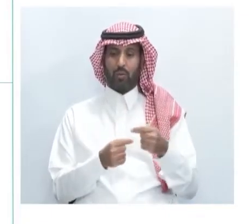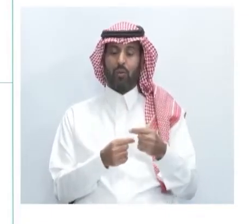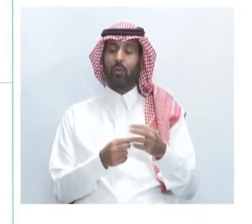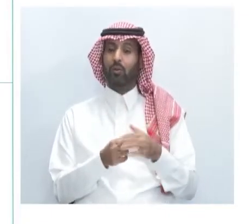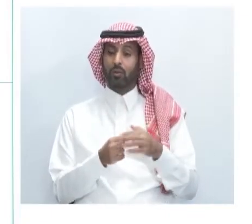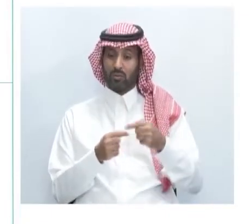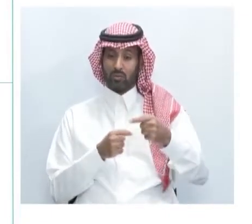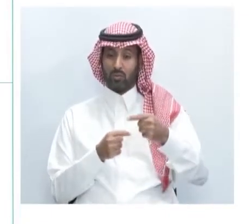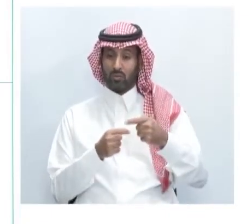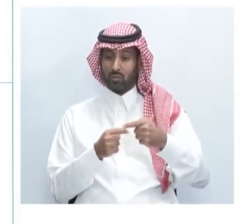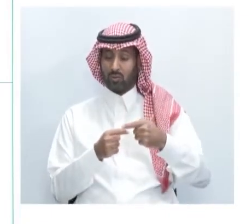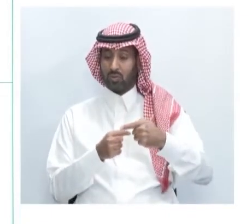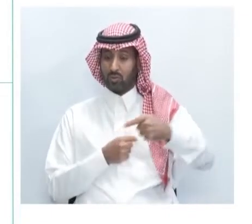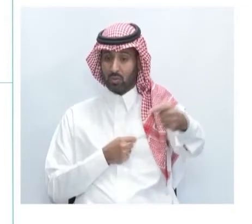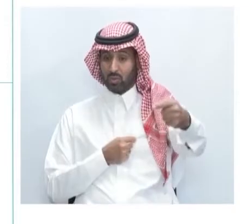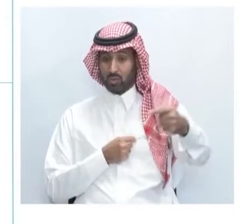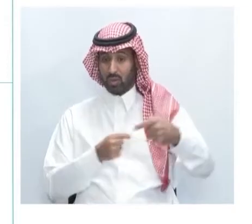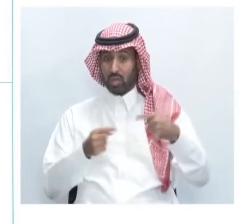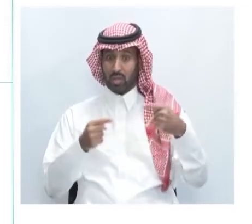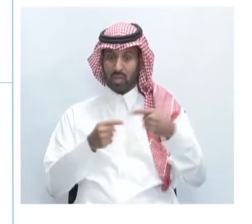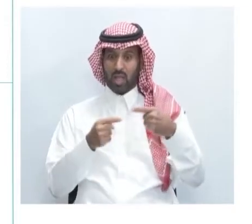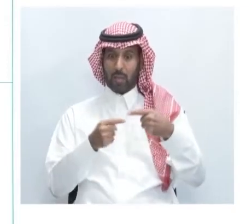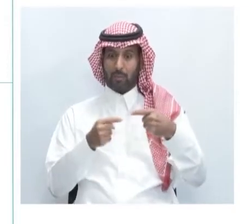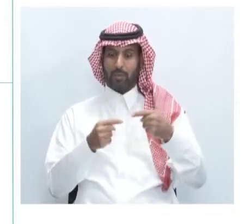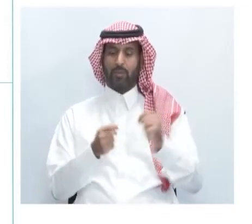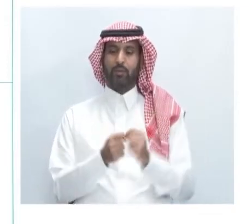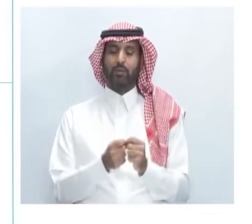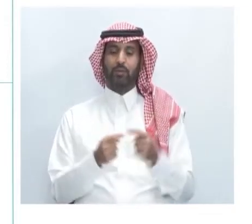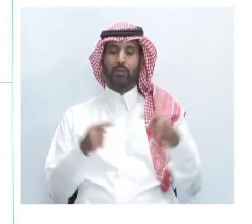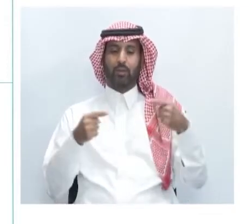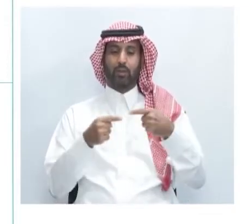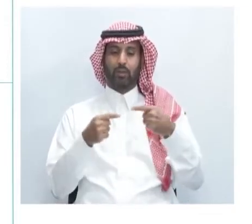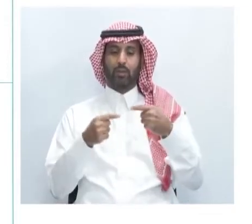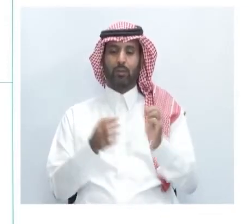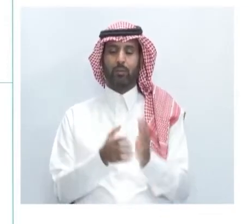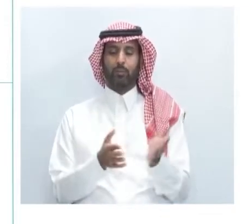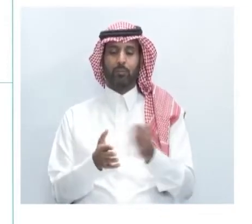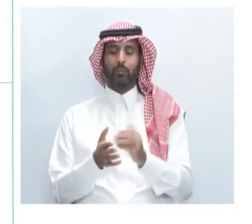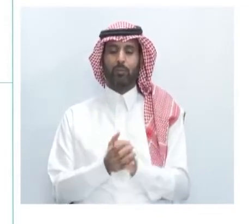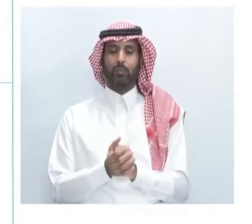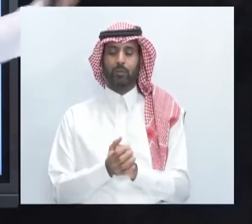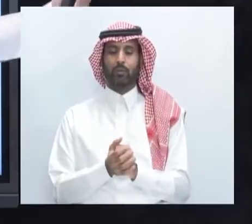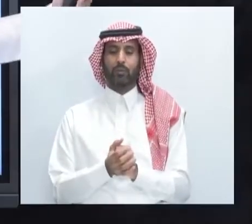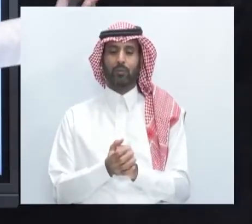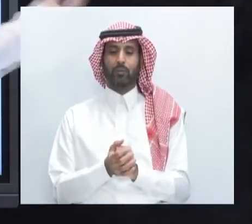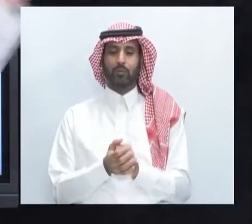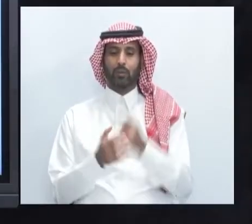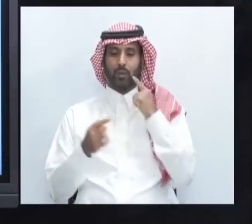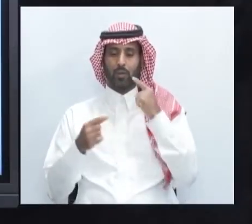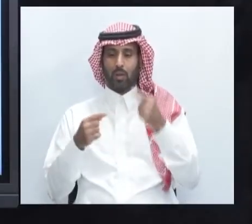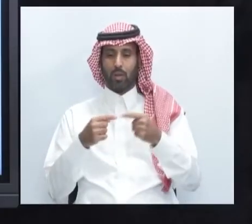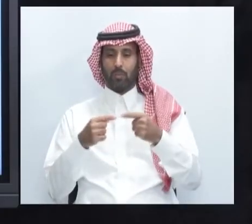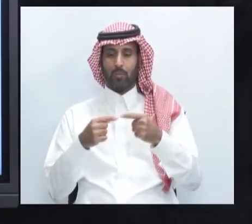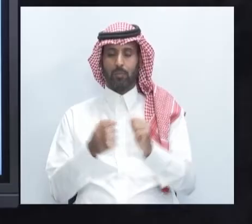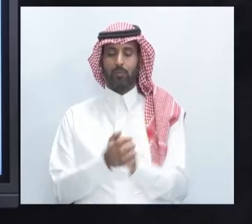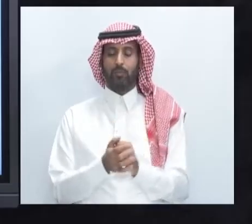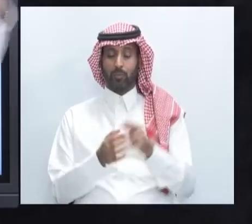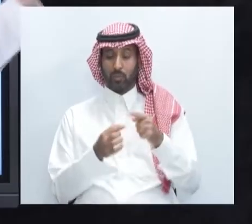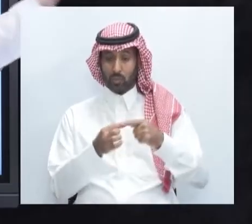the opposites. They are what? Opposite words. So we have long and we have